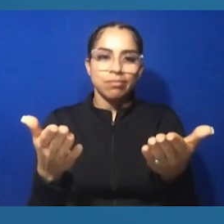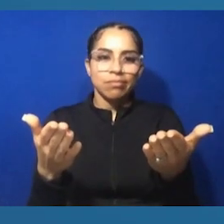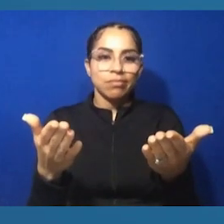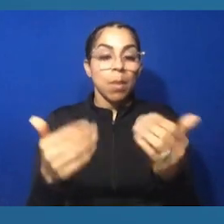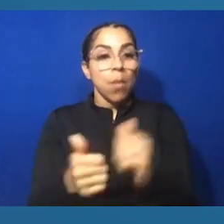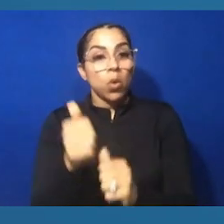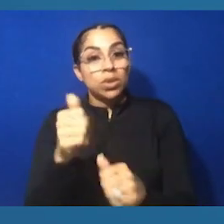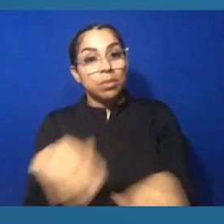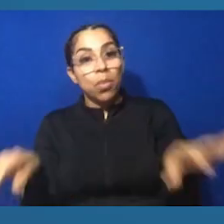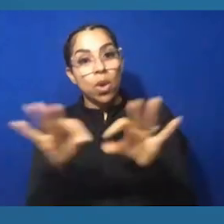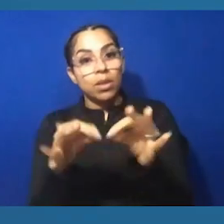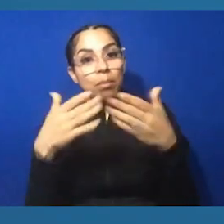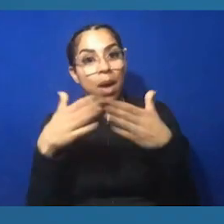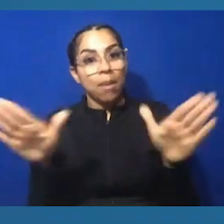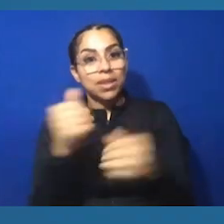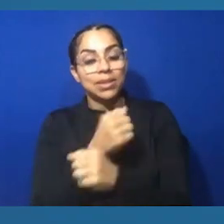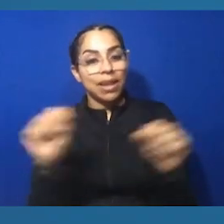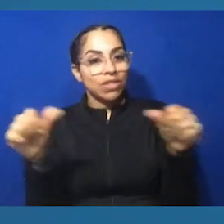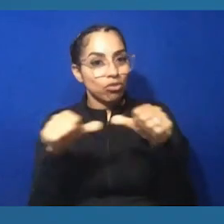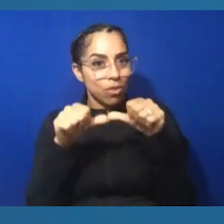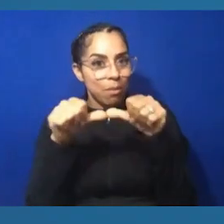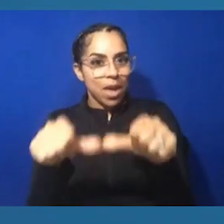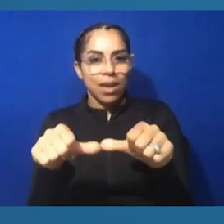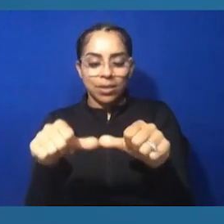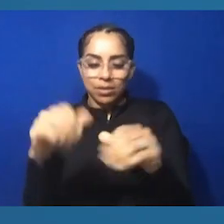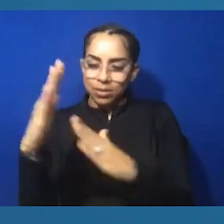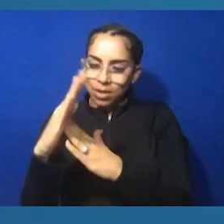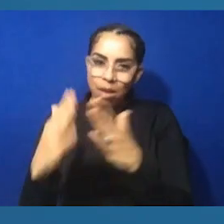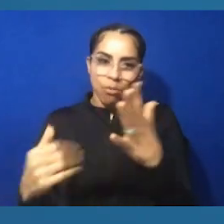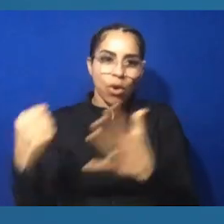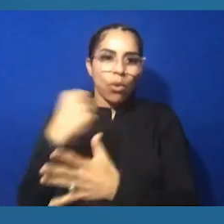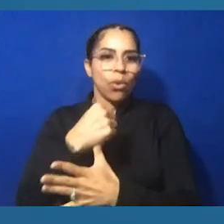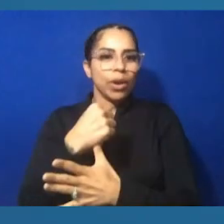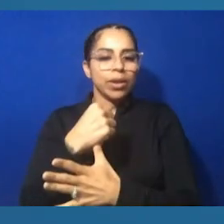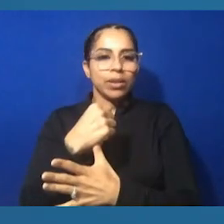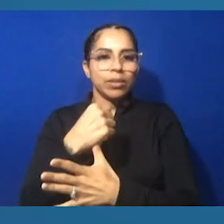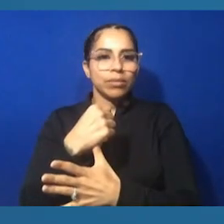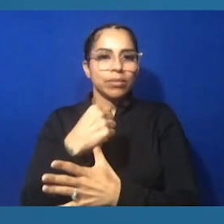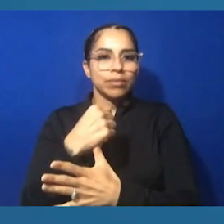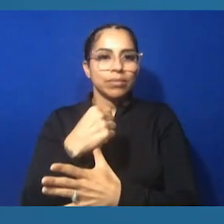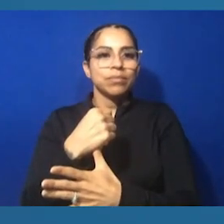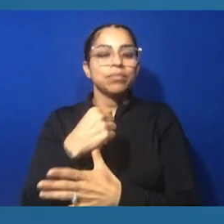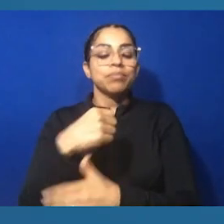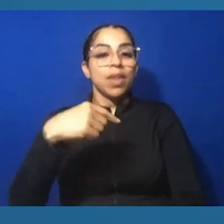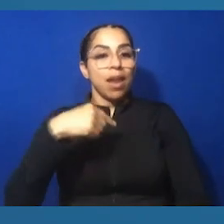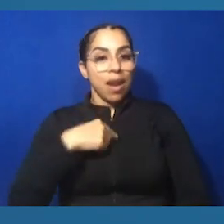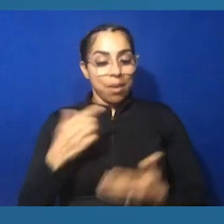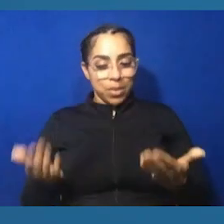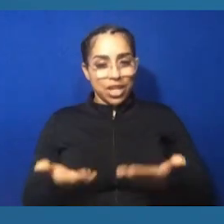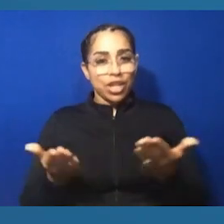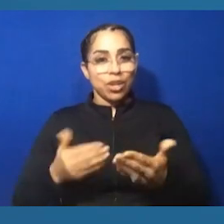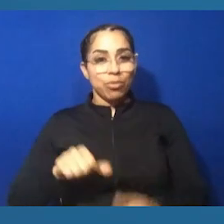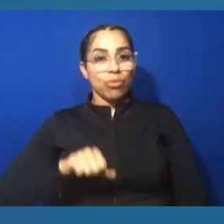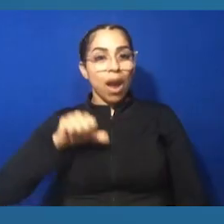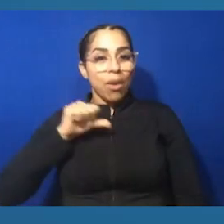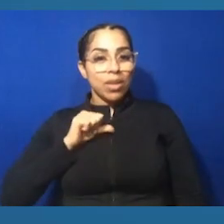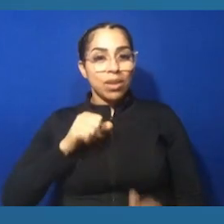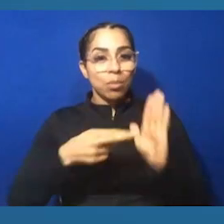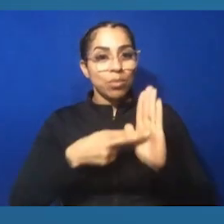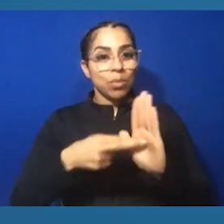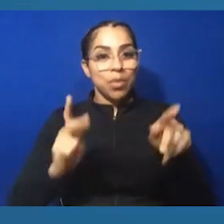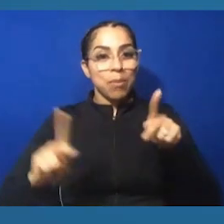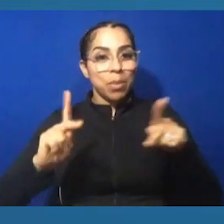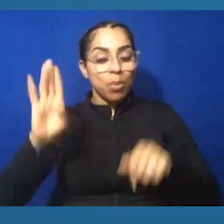public safety remains a top priority. And I stand here proudly on behalf of the people of the